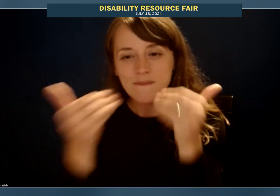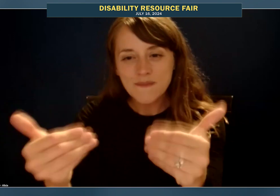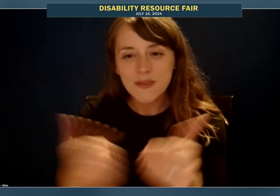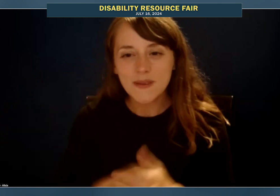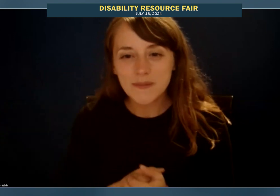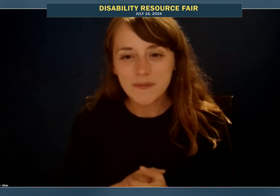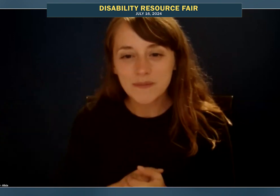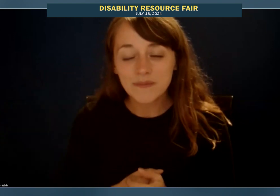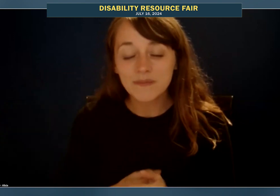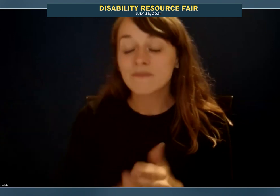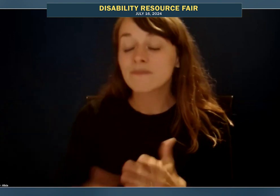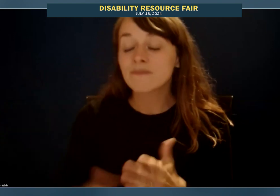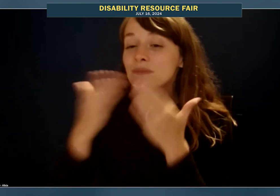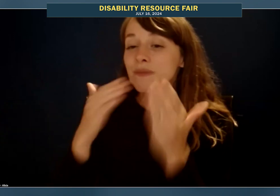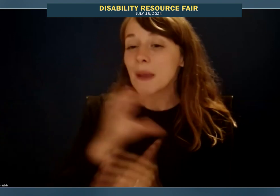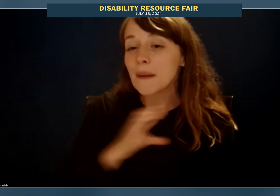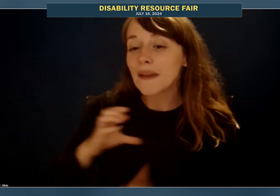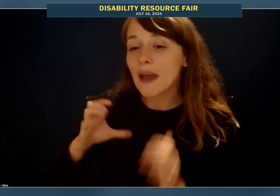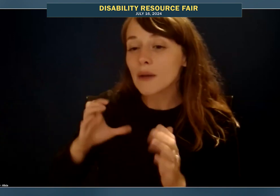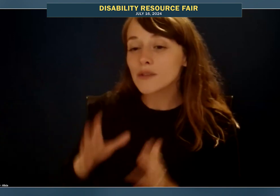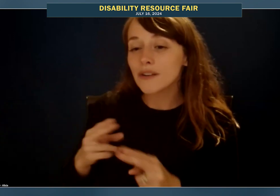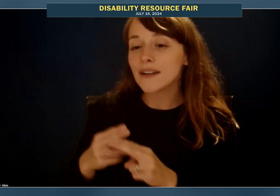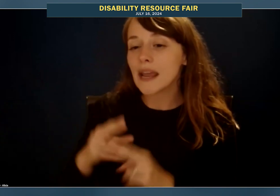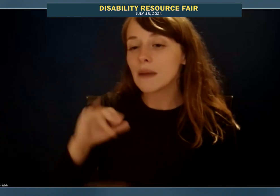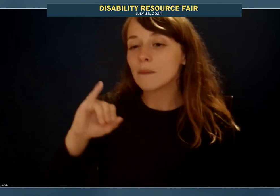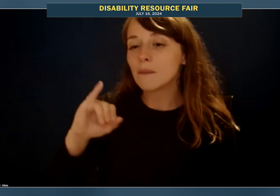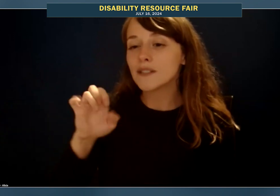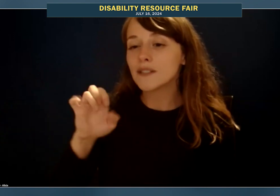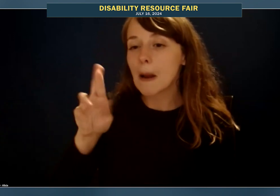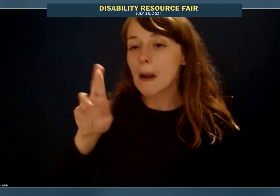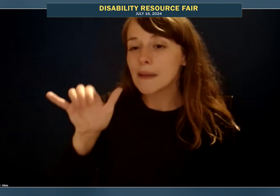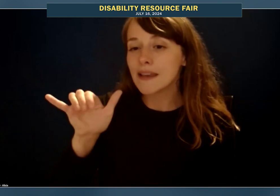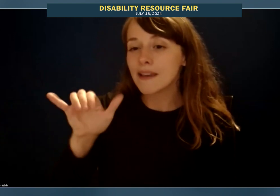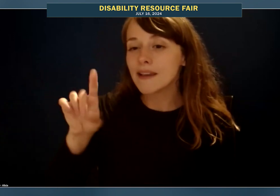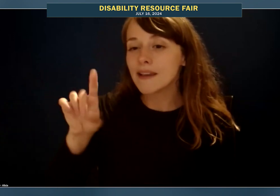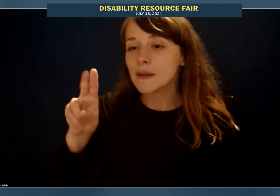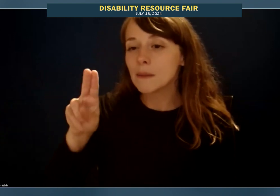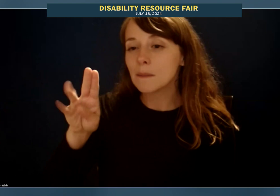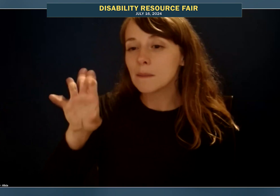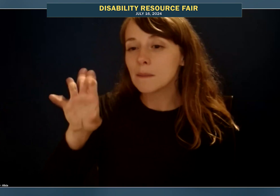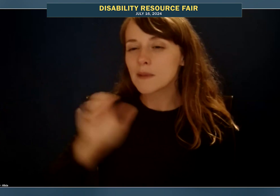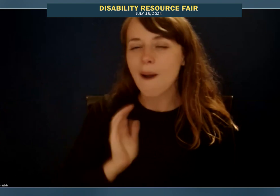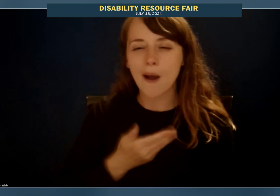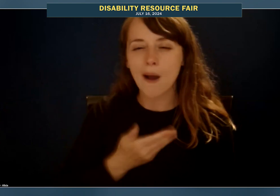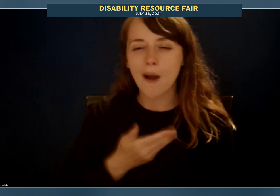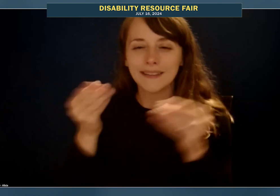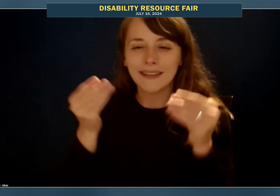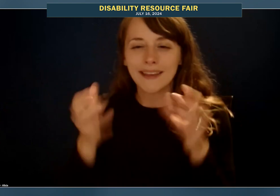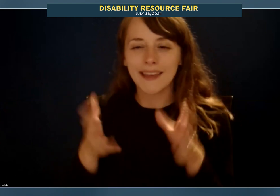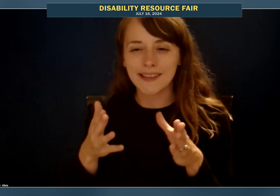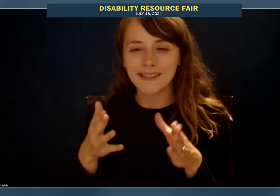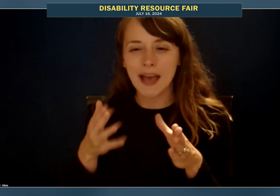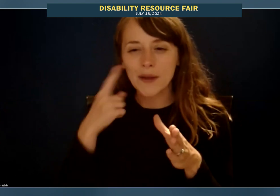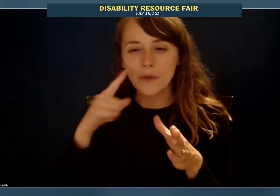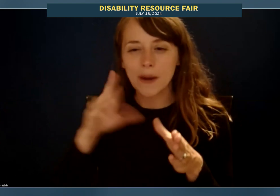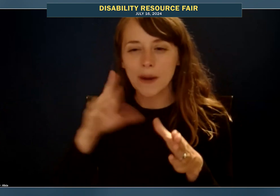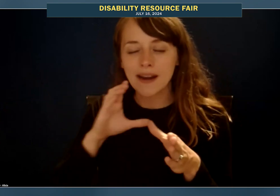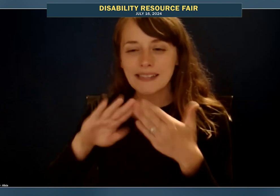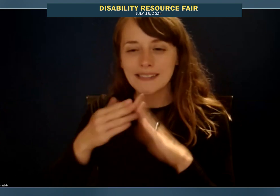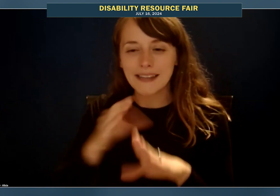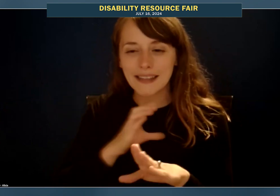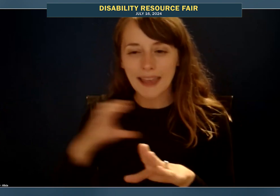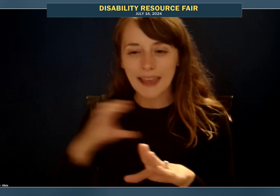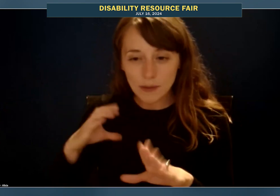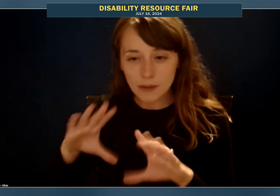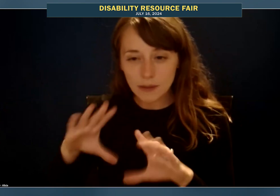along with Councillor Jeremy Dubs, who is our liaison to the City Council, and local resident